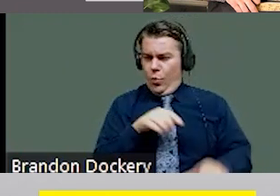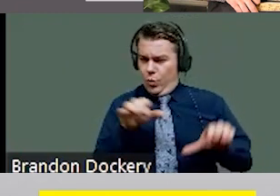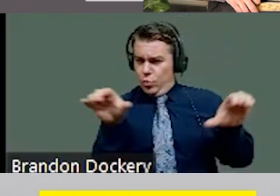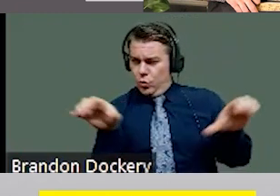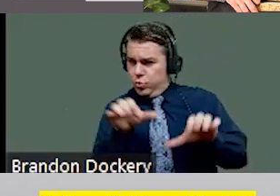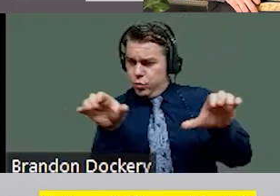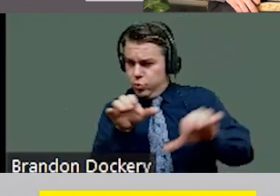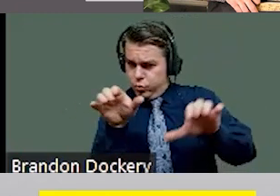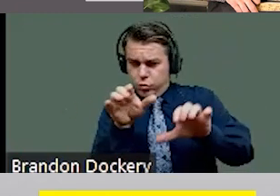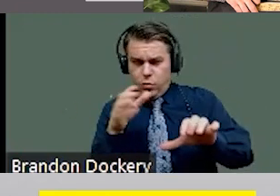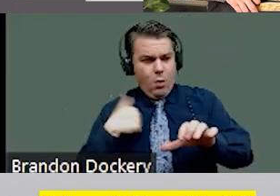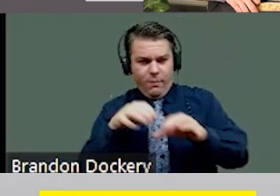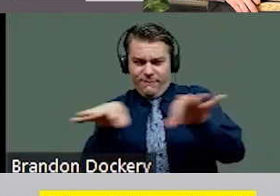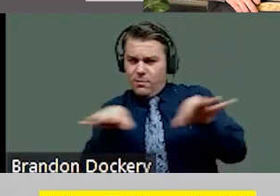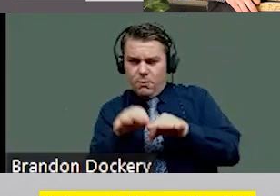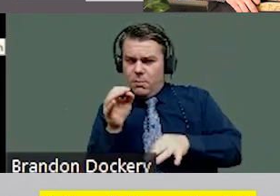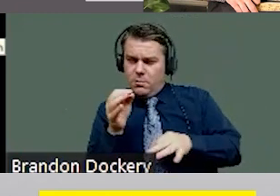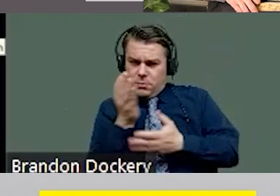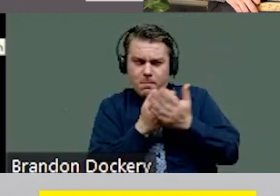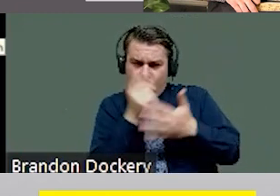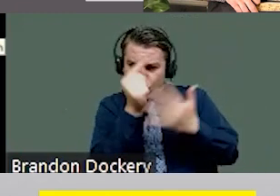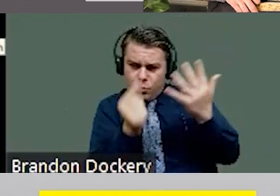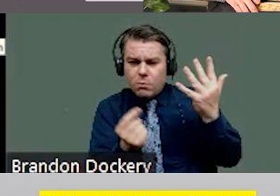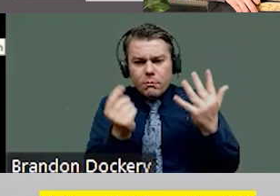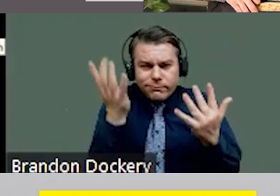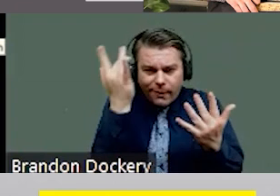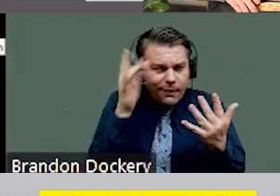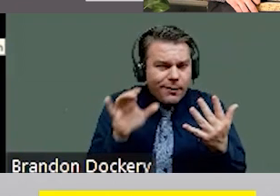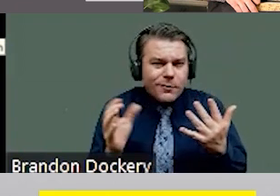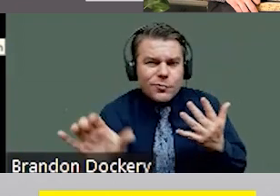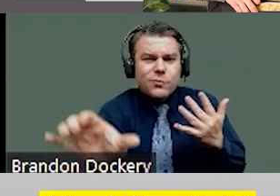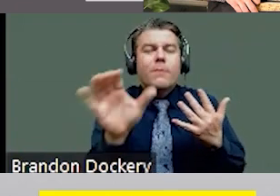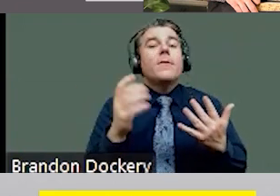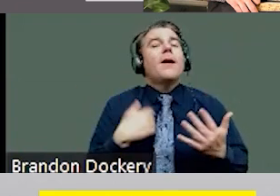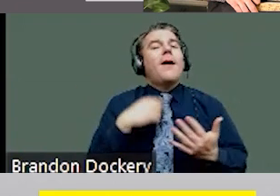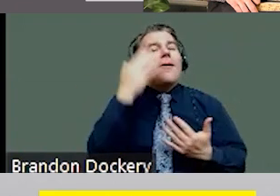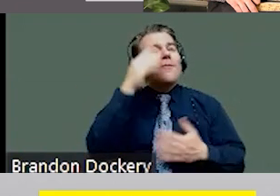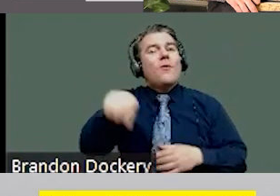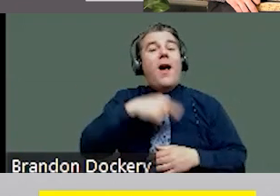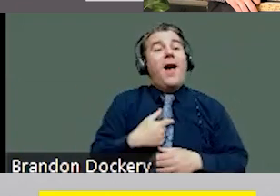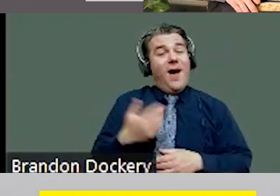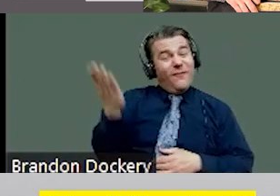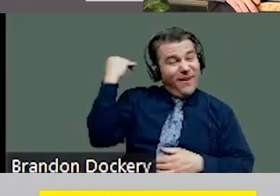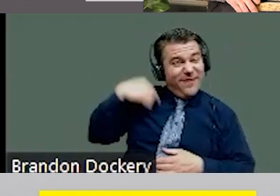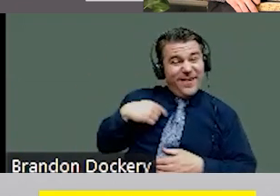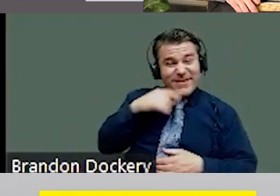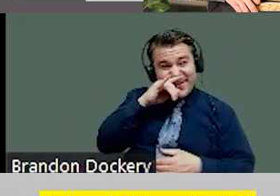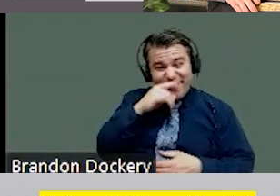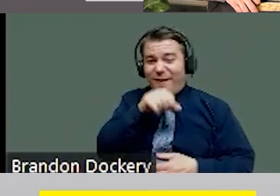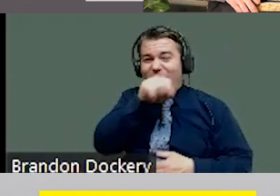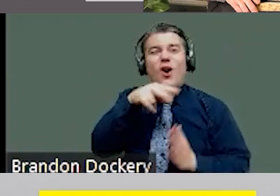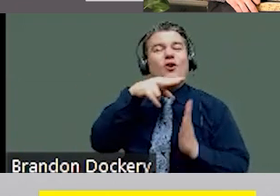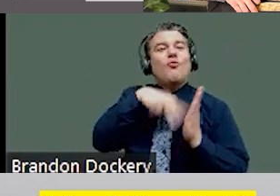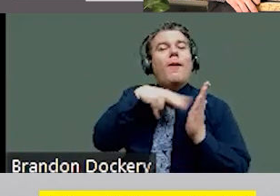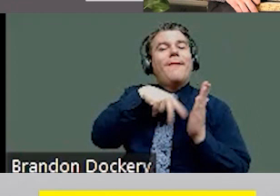of the things that we do in our field. So I don't know about you, but I loved reading time as a kid. So